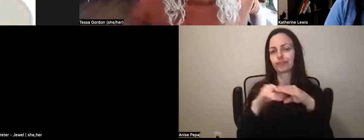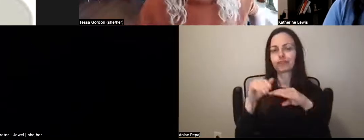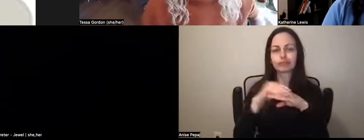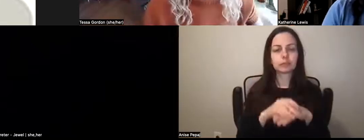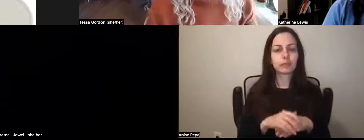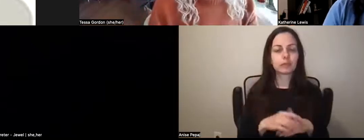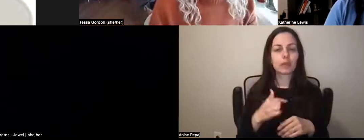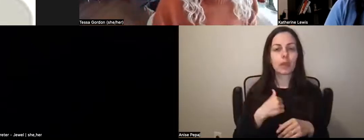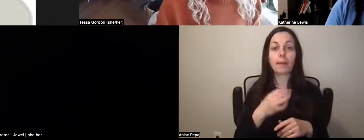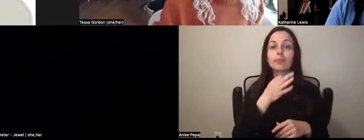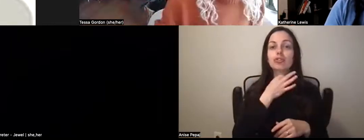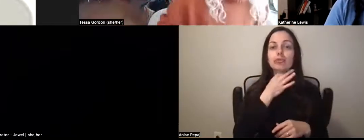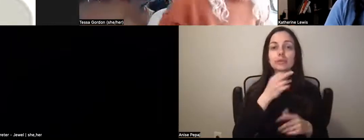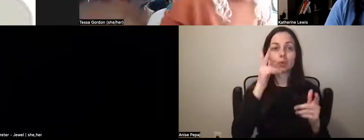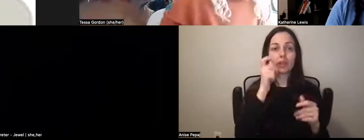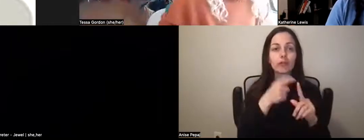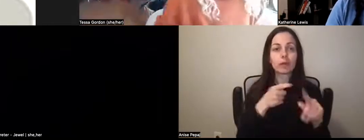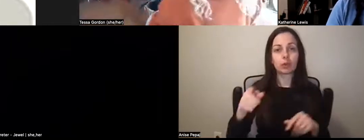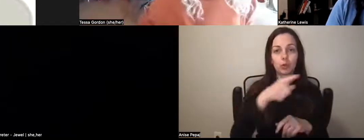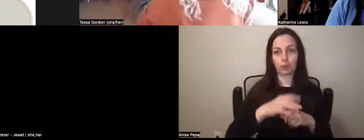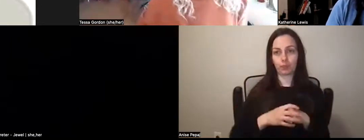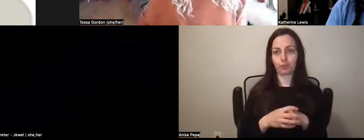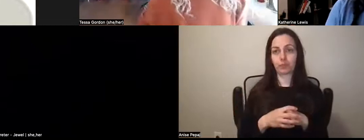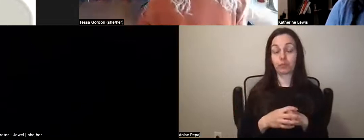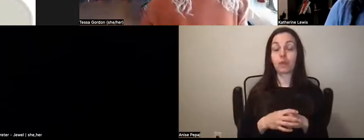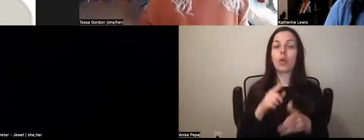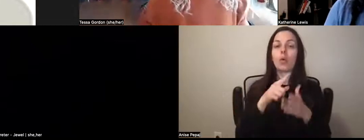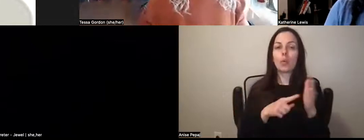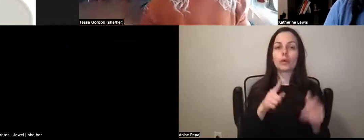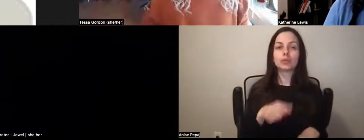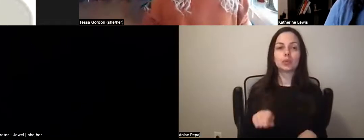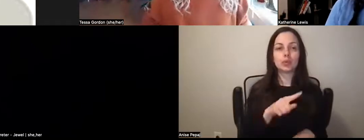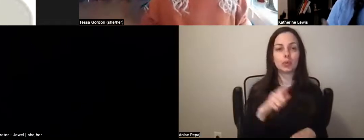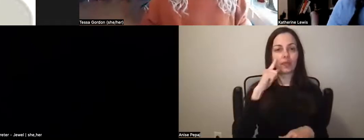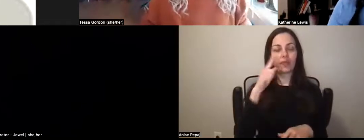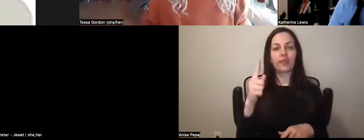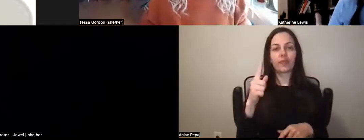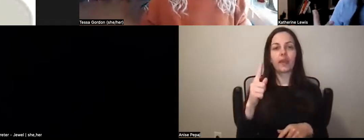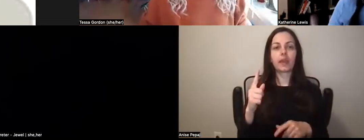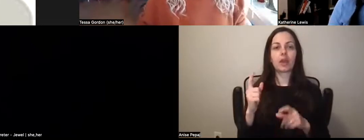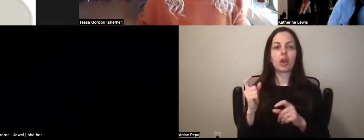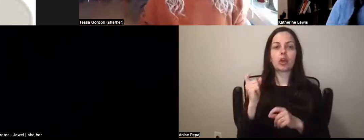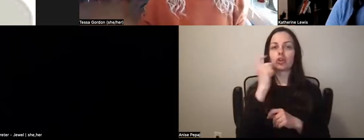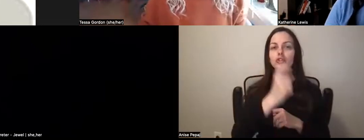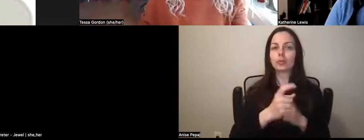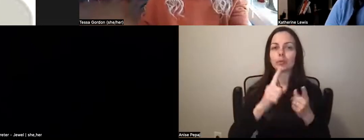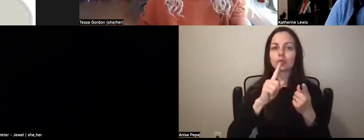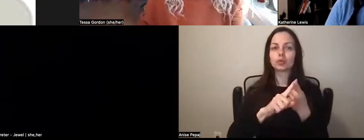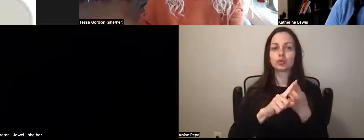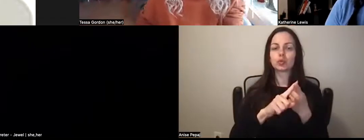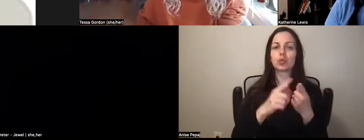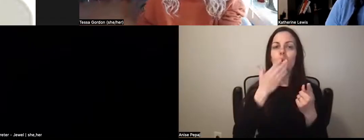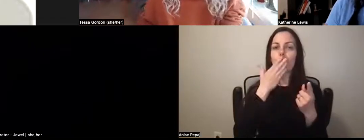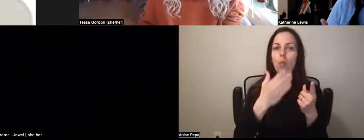curious to hear from you what you think contributes to these very